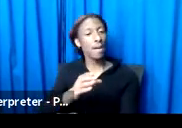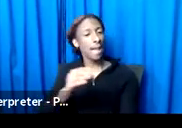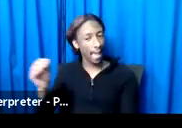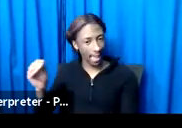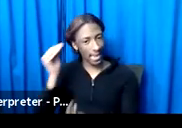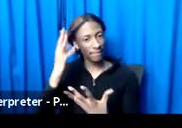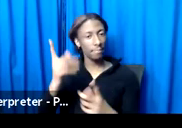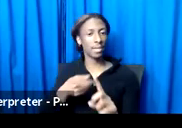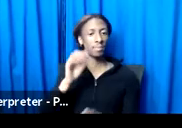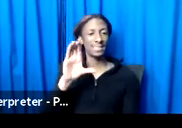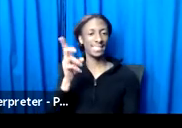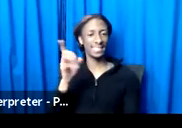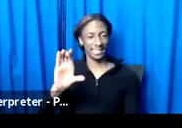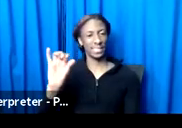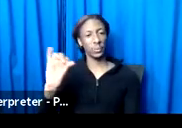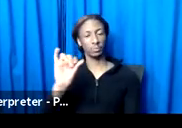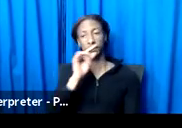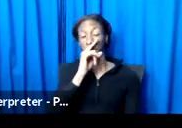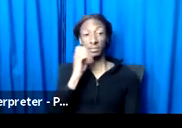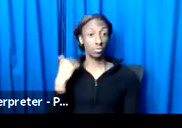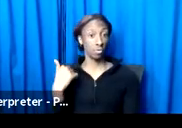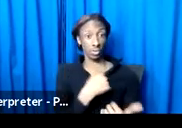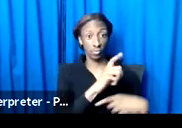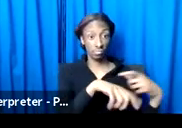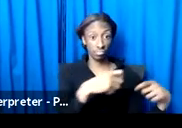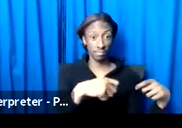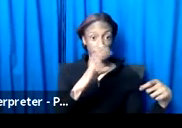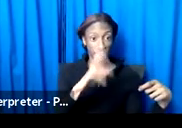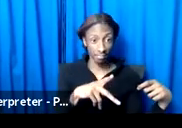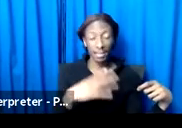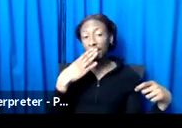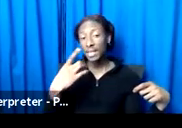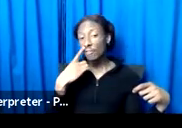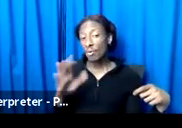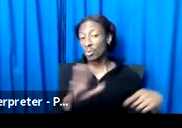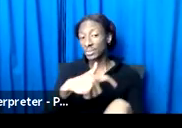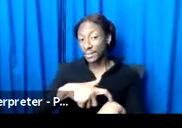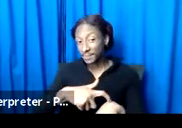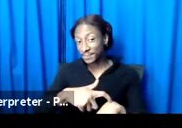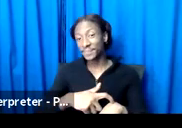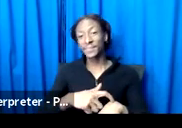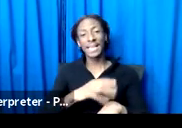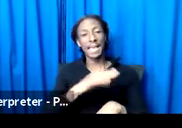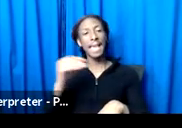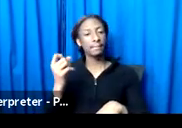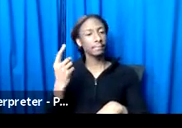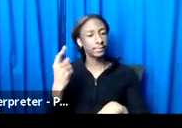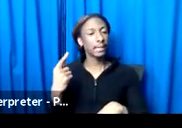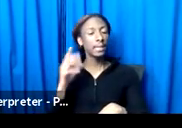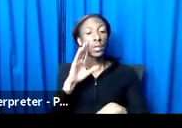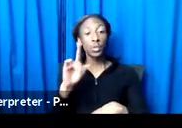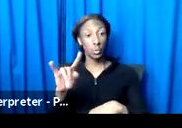from the CDC. So as we close out the webinar, thank you all for your time. And there will be, as you leave